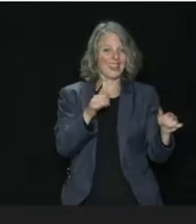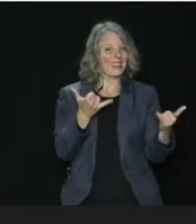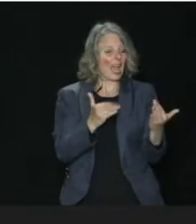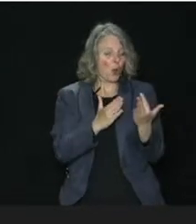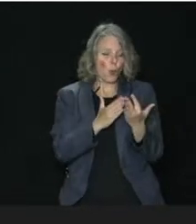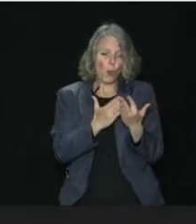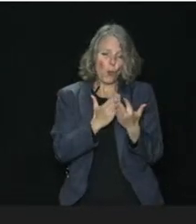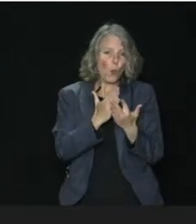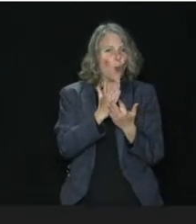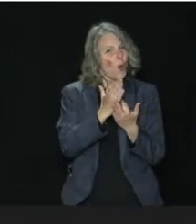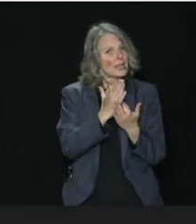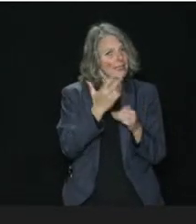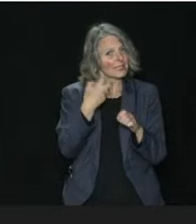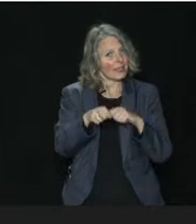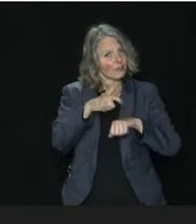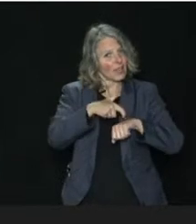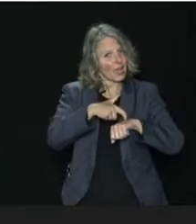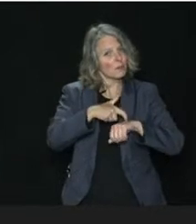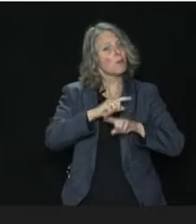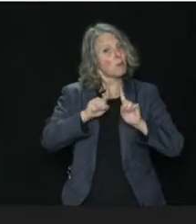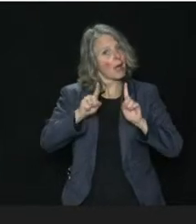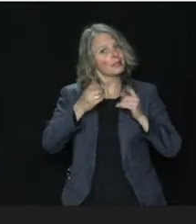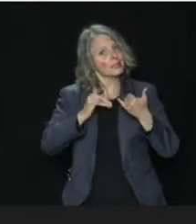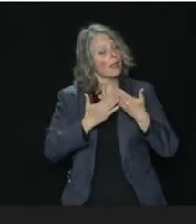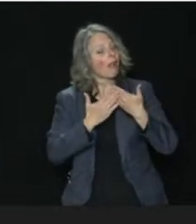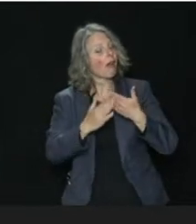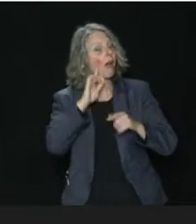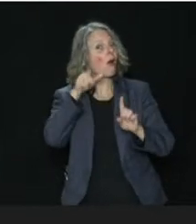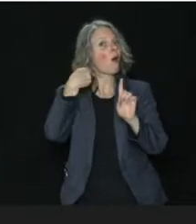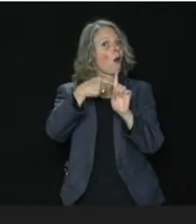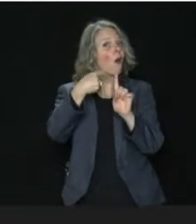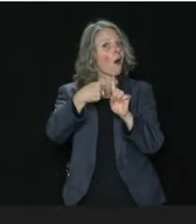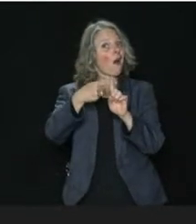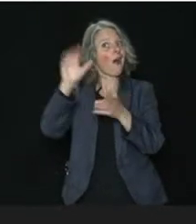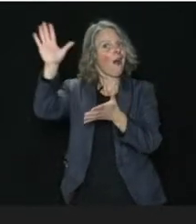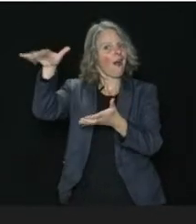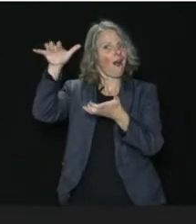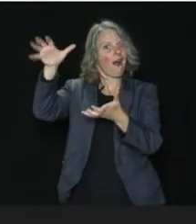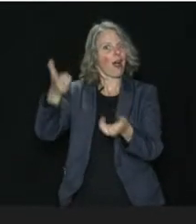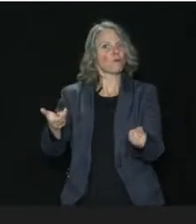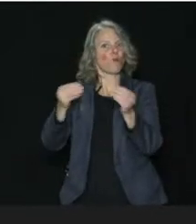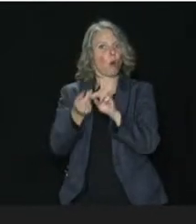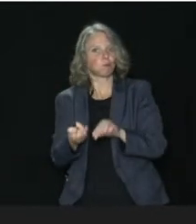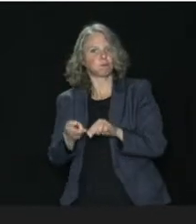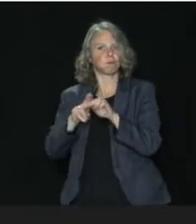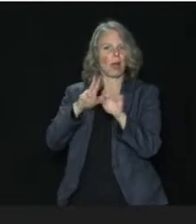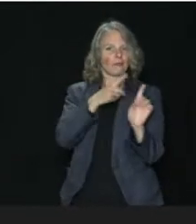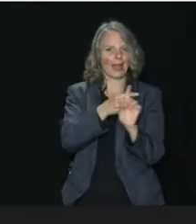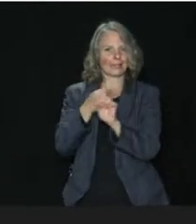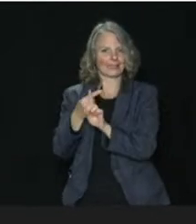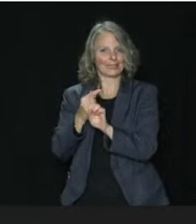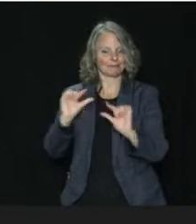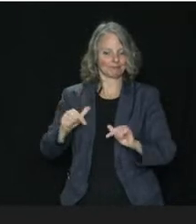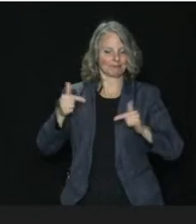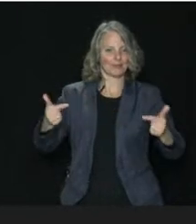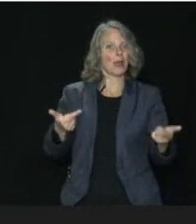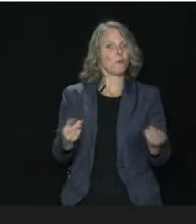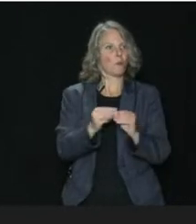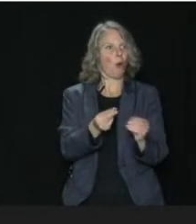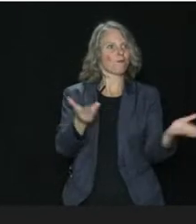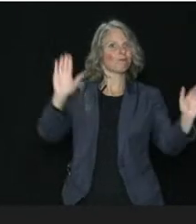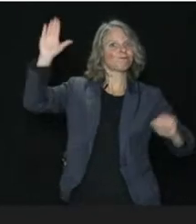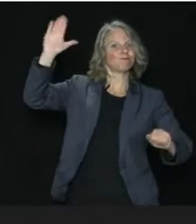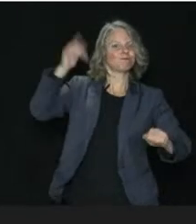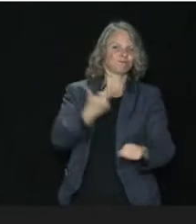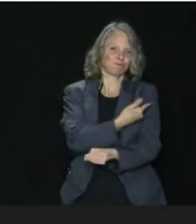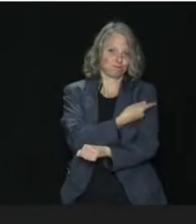be optimistic as vaccine supply expands and more Canadians roll up a sleeve. There is a real sense